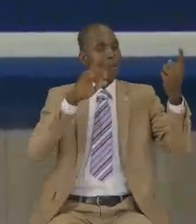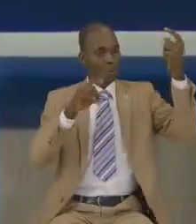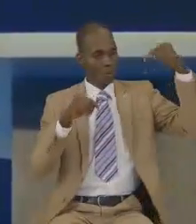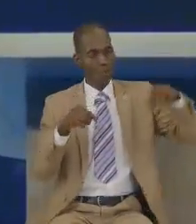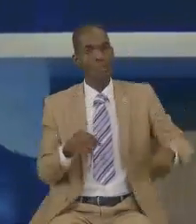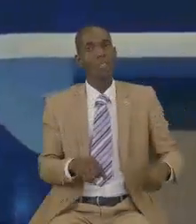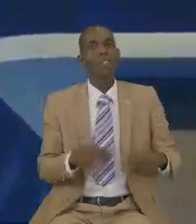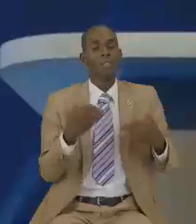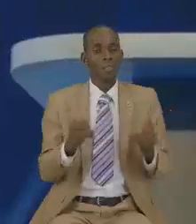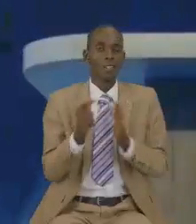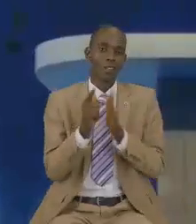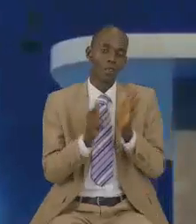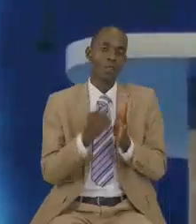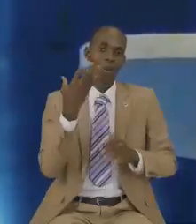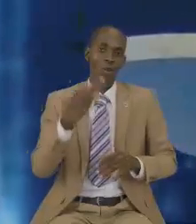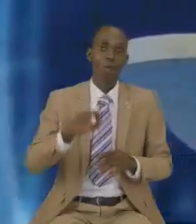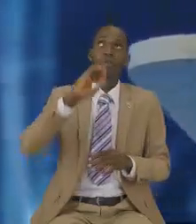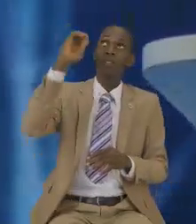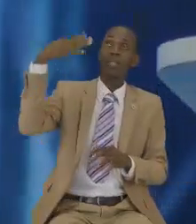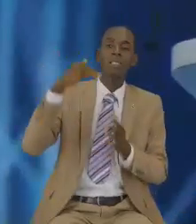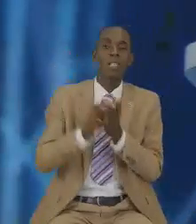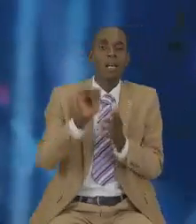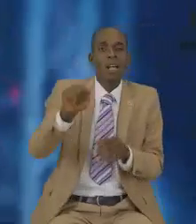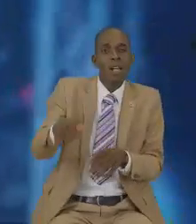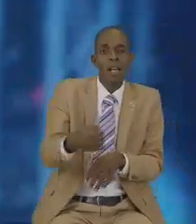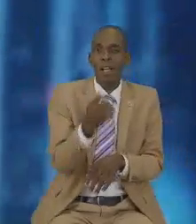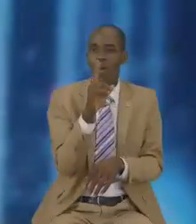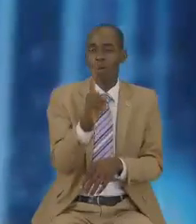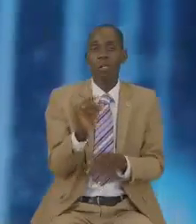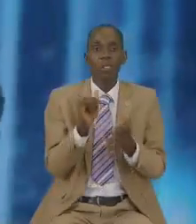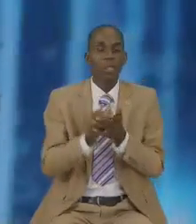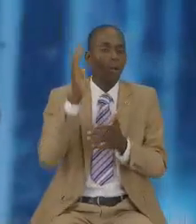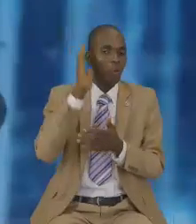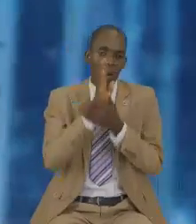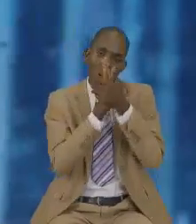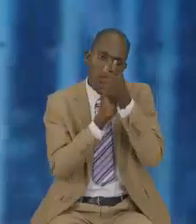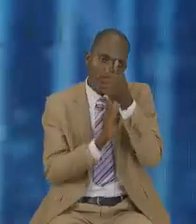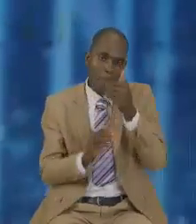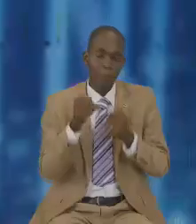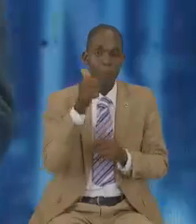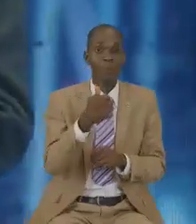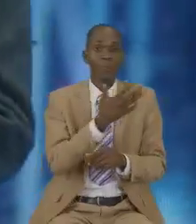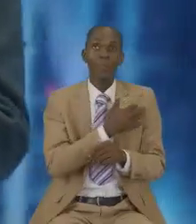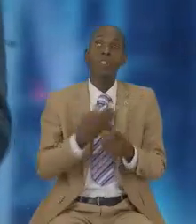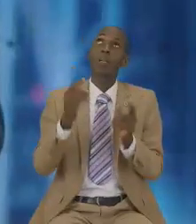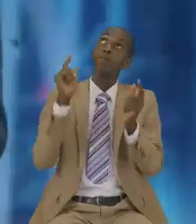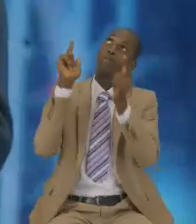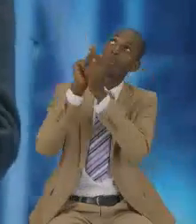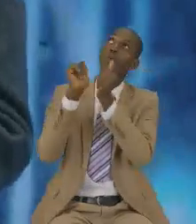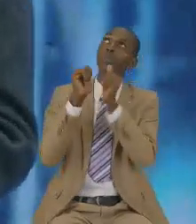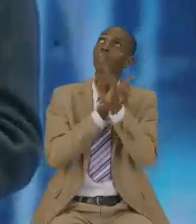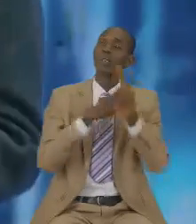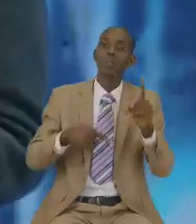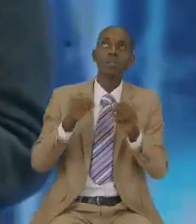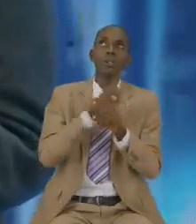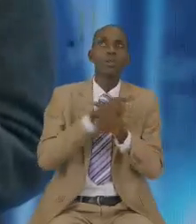the law of grace, that anyone that will humble himself and come. The Lord says, I will hear